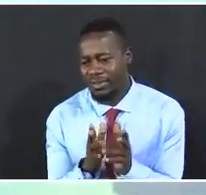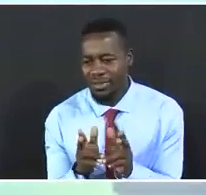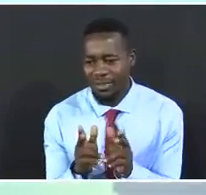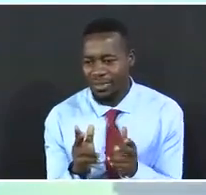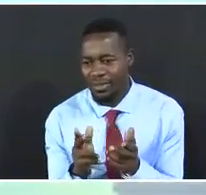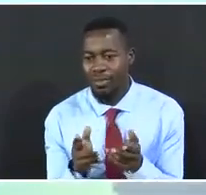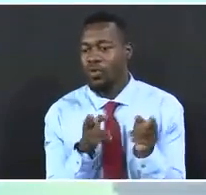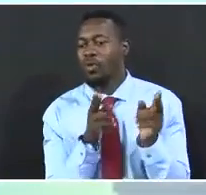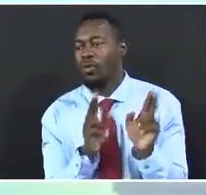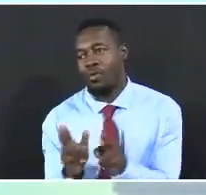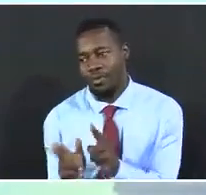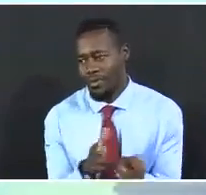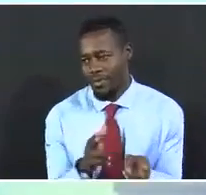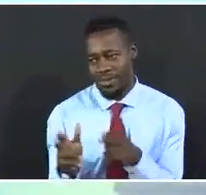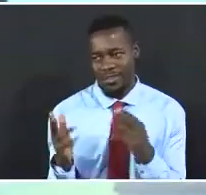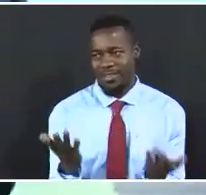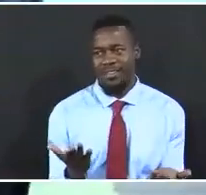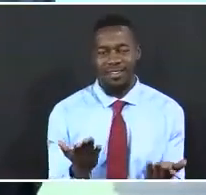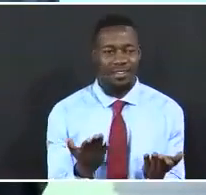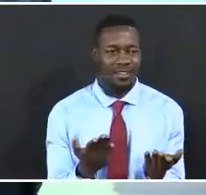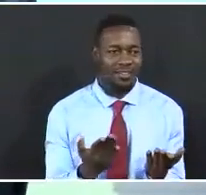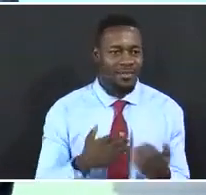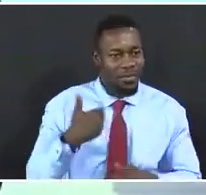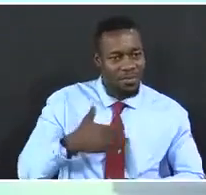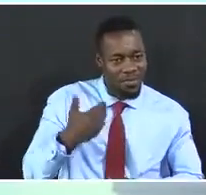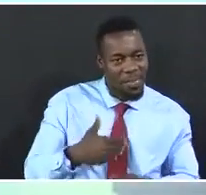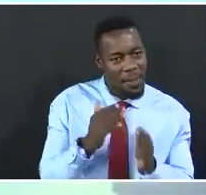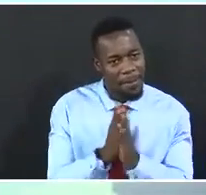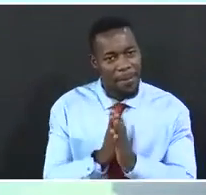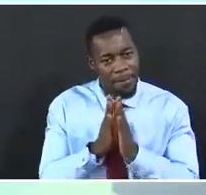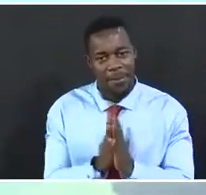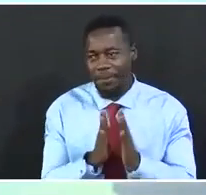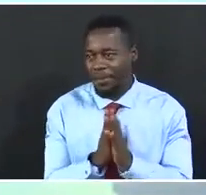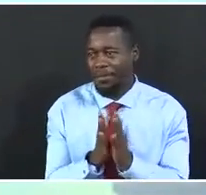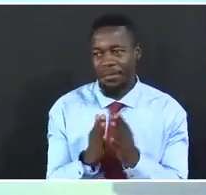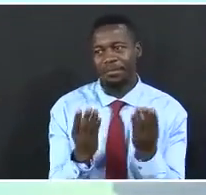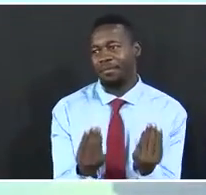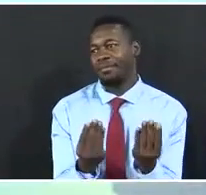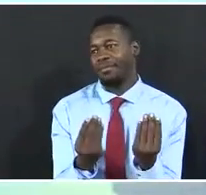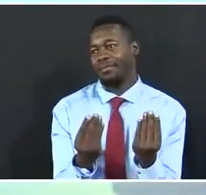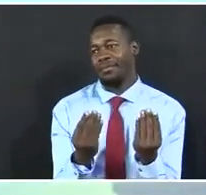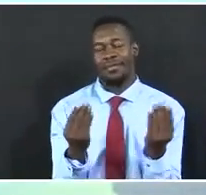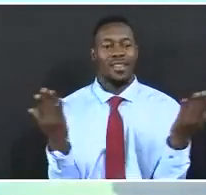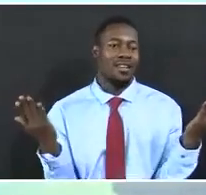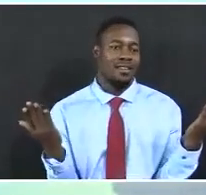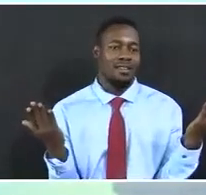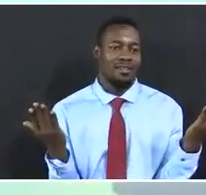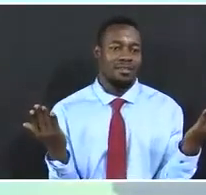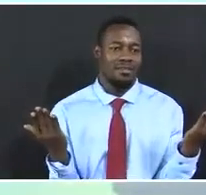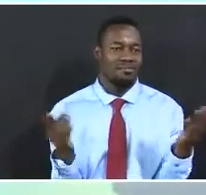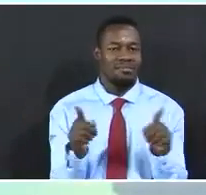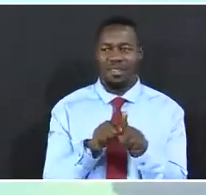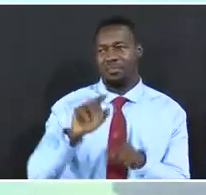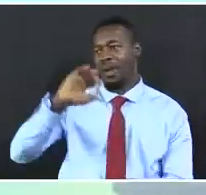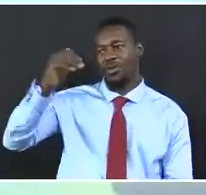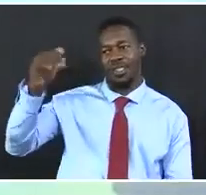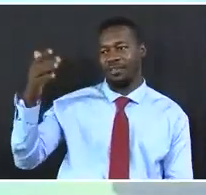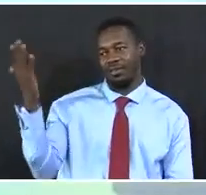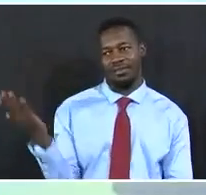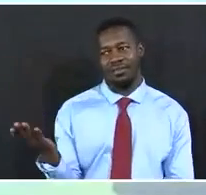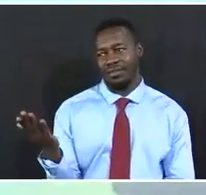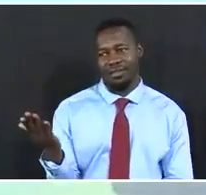are people who may have difficulty or may not be able to ascend the mountain of the Lord.